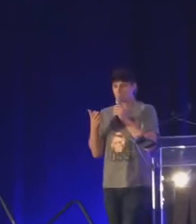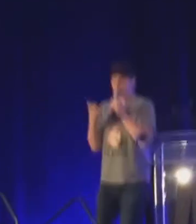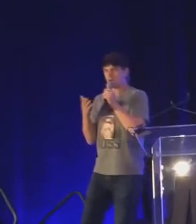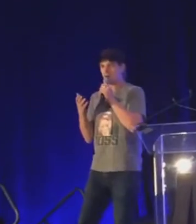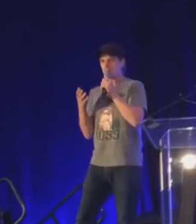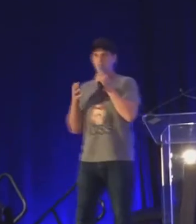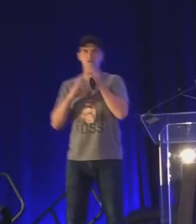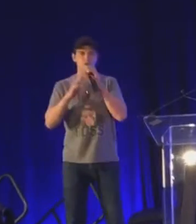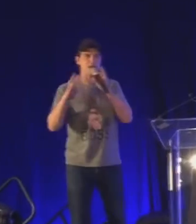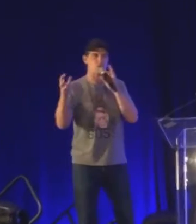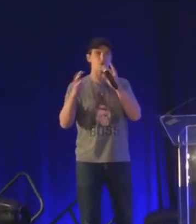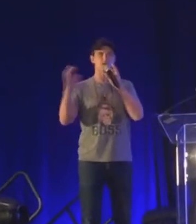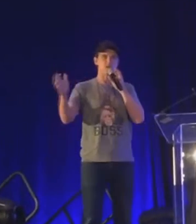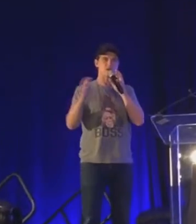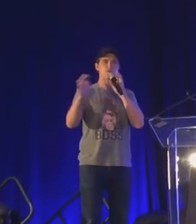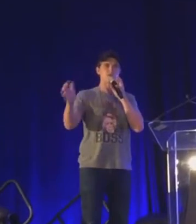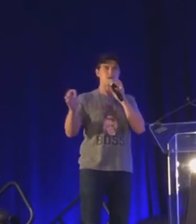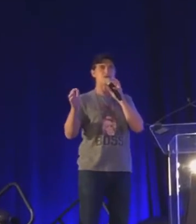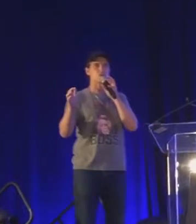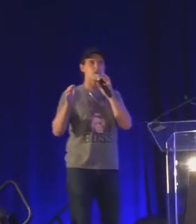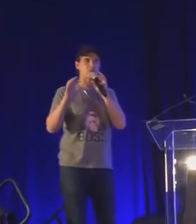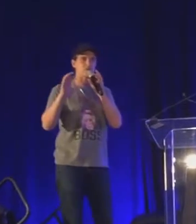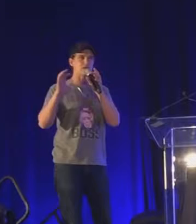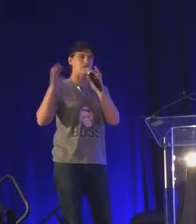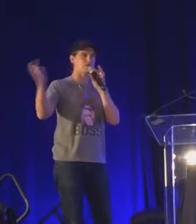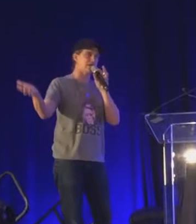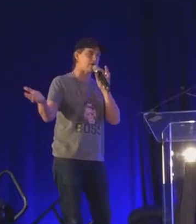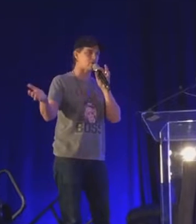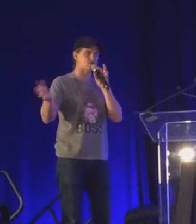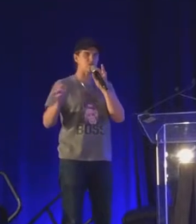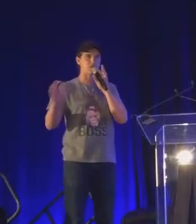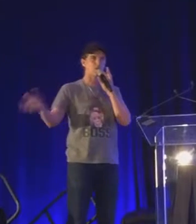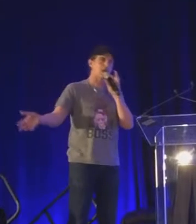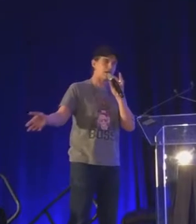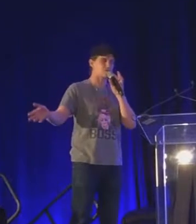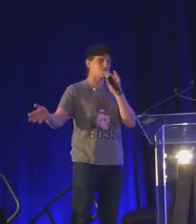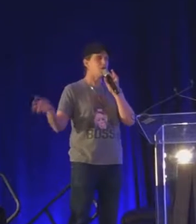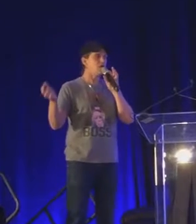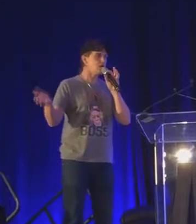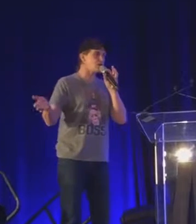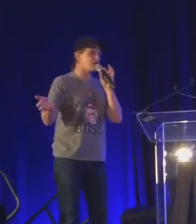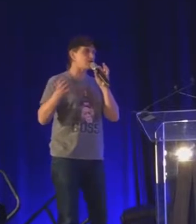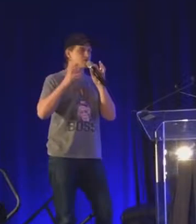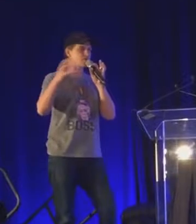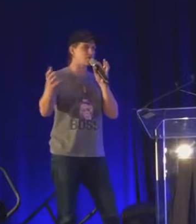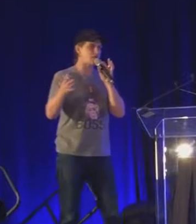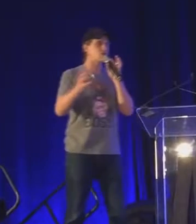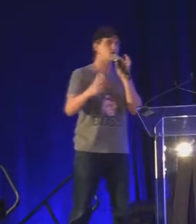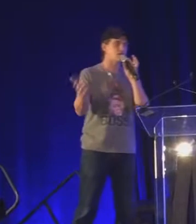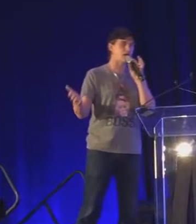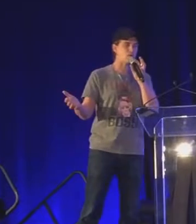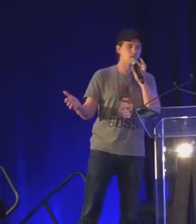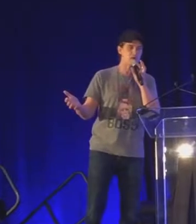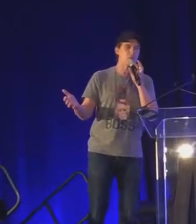friends. Even though, again, we knew each other because we went to the same high school, but he was a lot older, so we didn't want to hang out with some young kid. But the reason